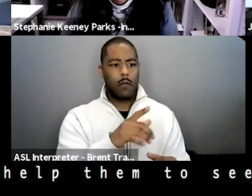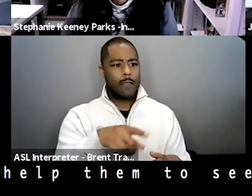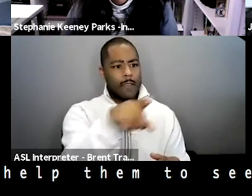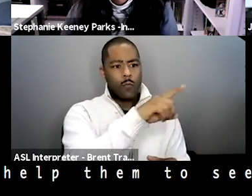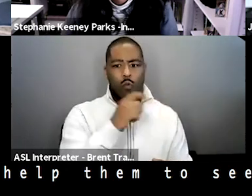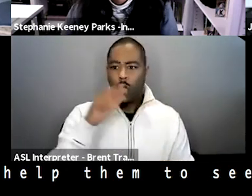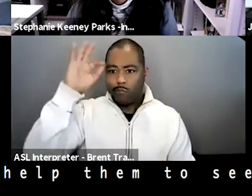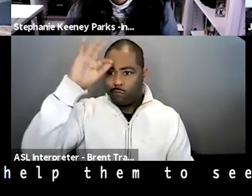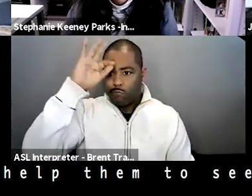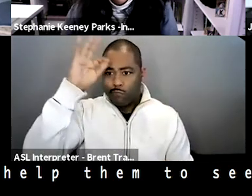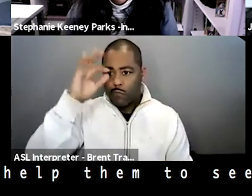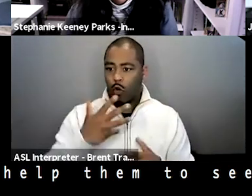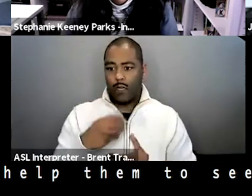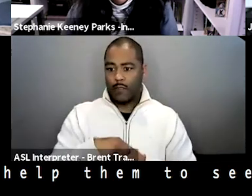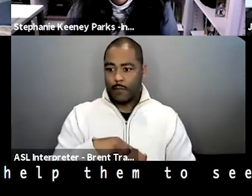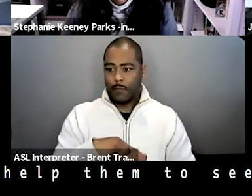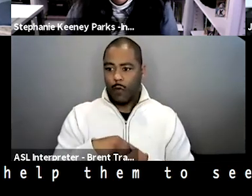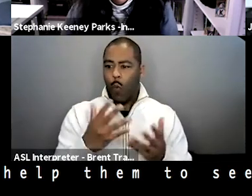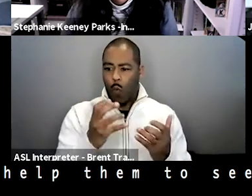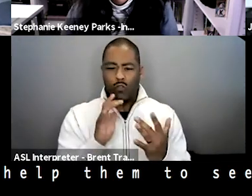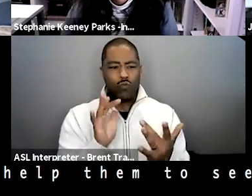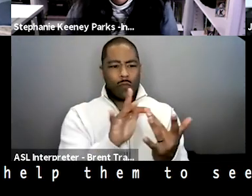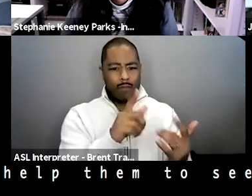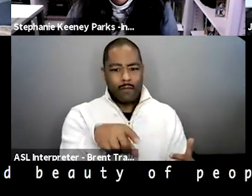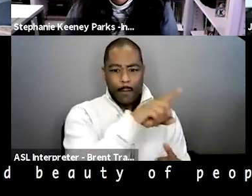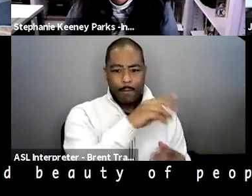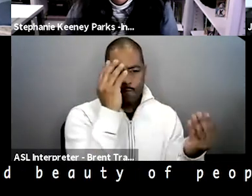autism, and let them help them